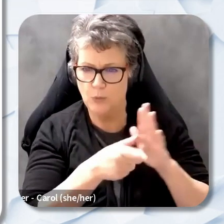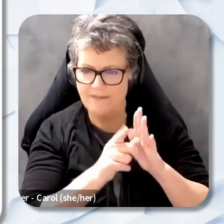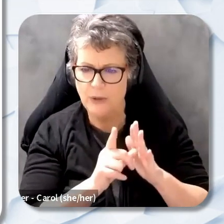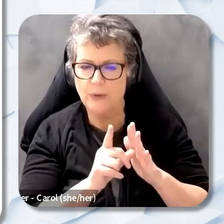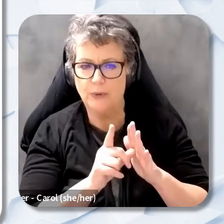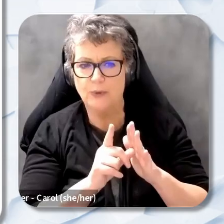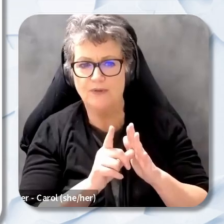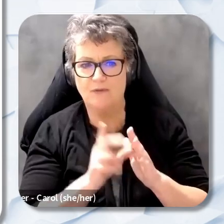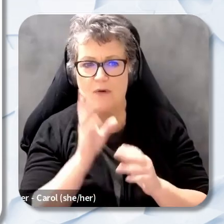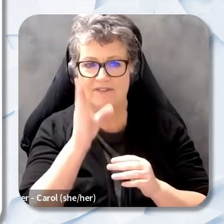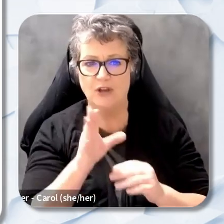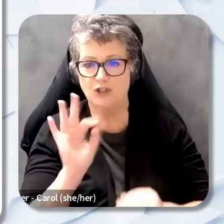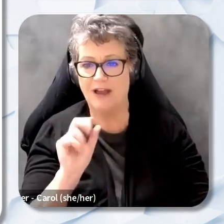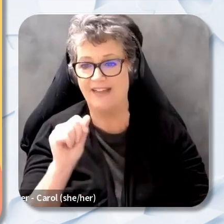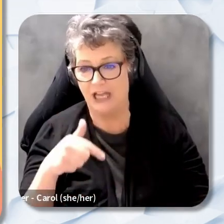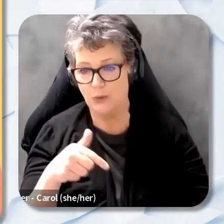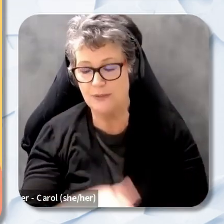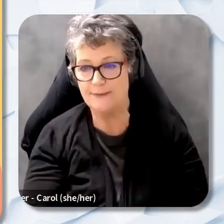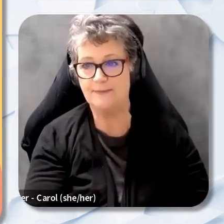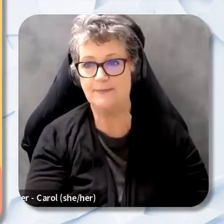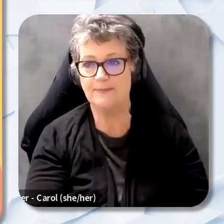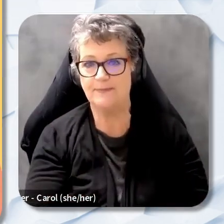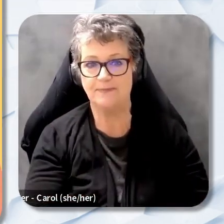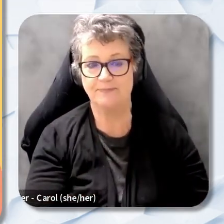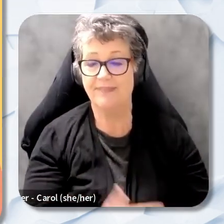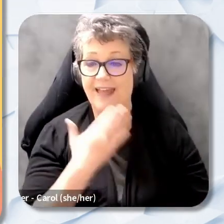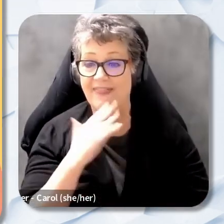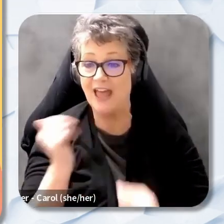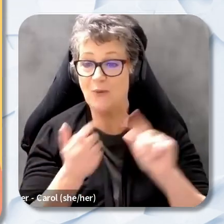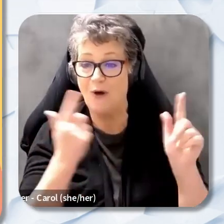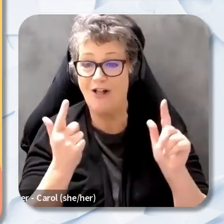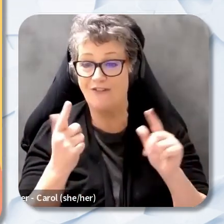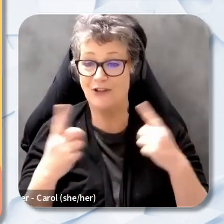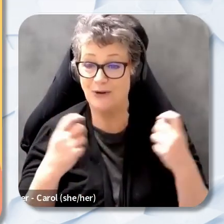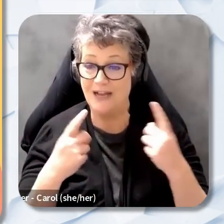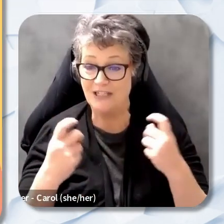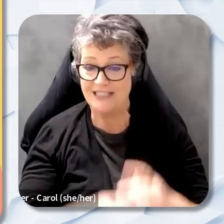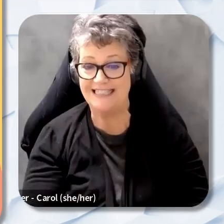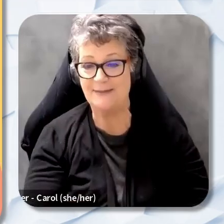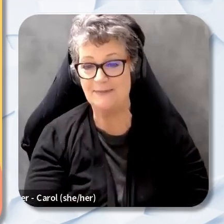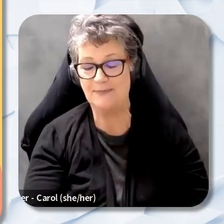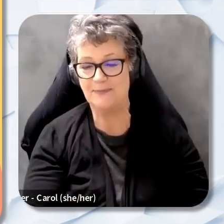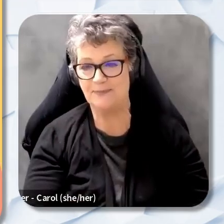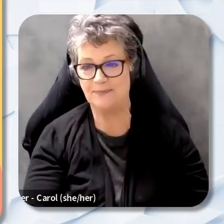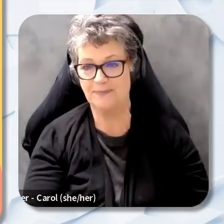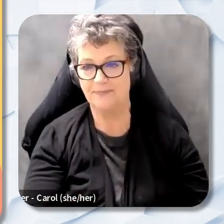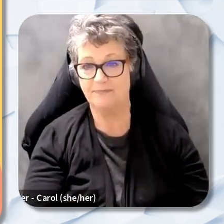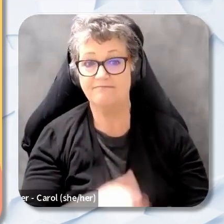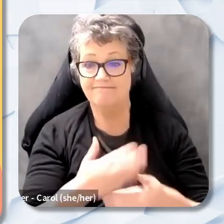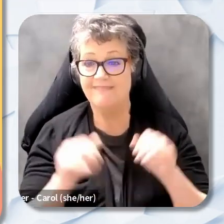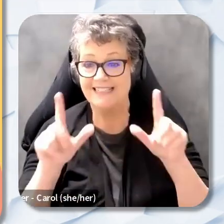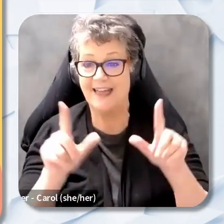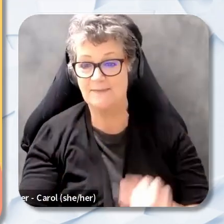for some future FAQs. Thank you all for your questions. Next